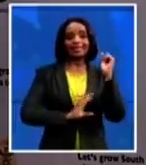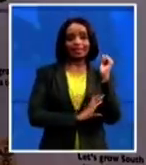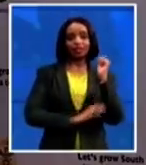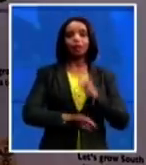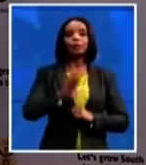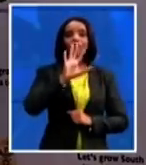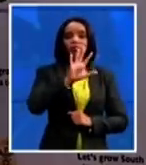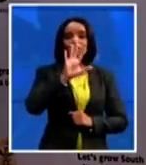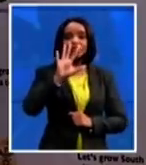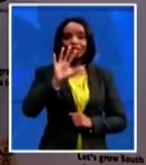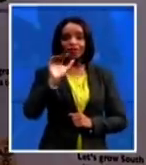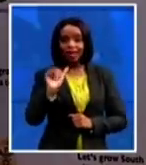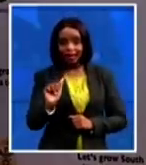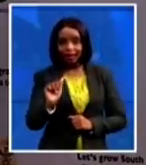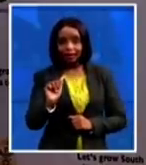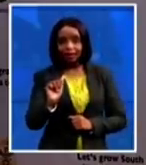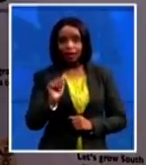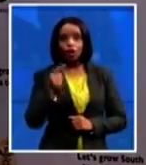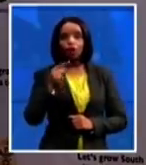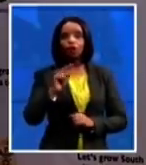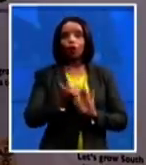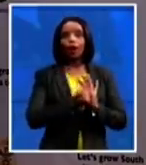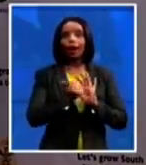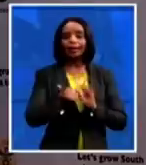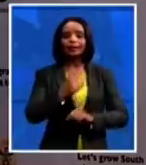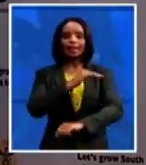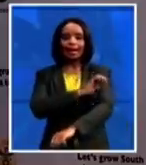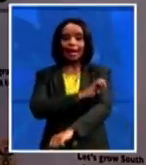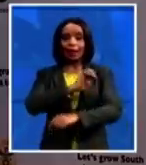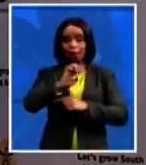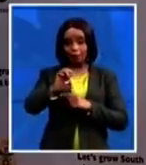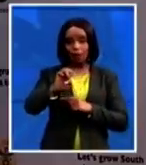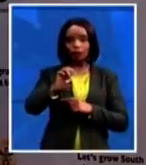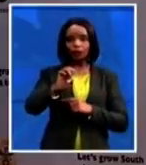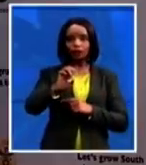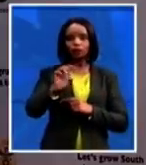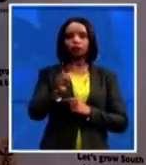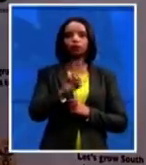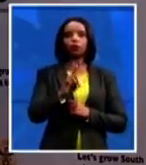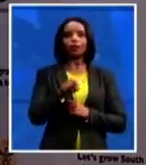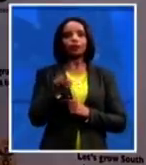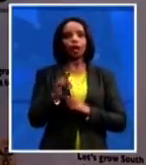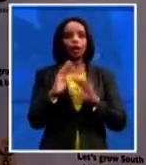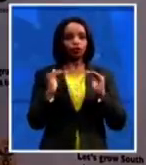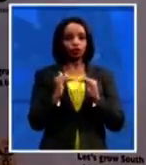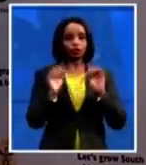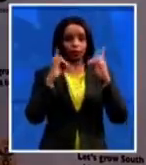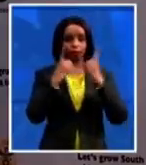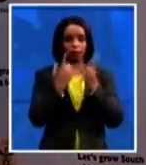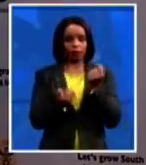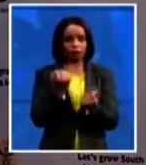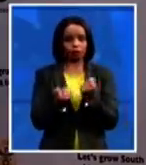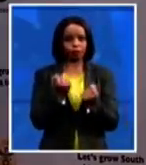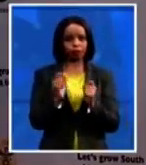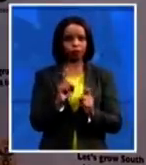the Act empowers the Minister of Justice and Correctional Services to designate not only a selected regional courts,